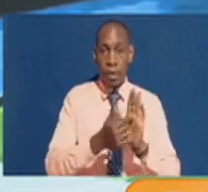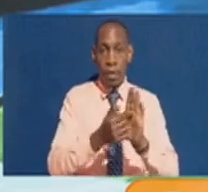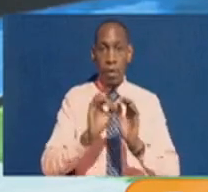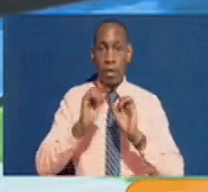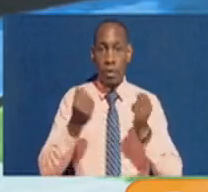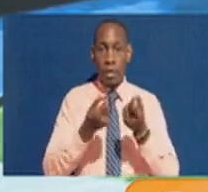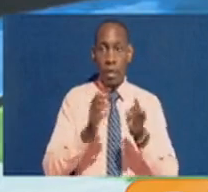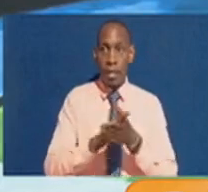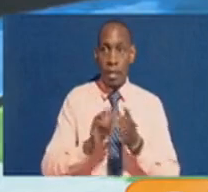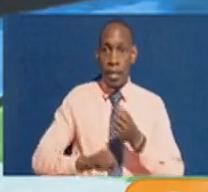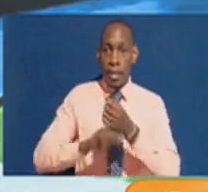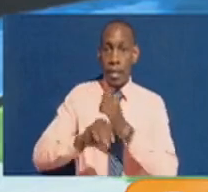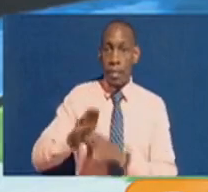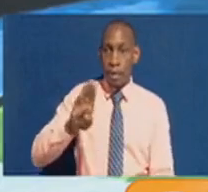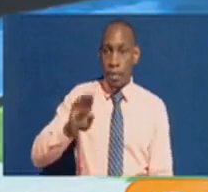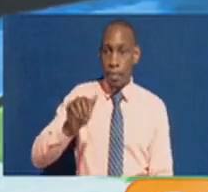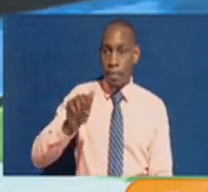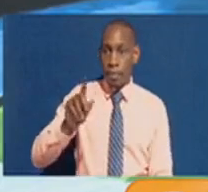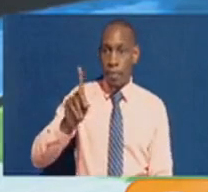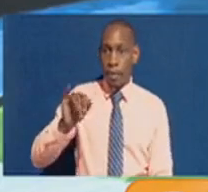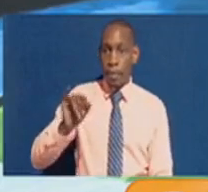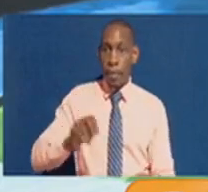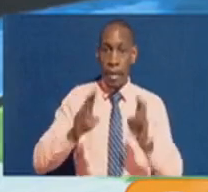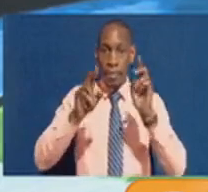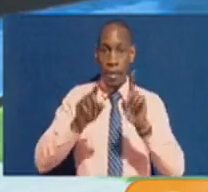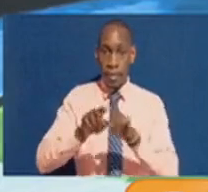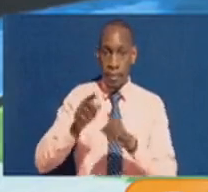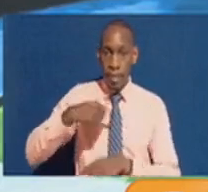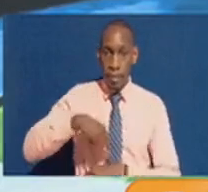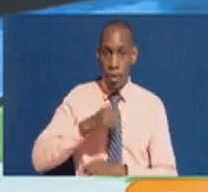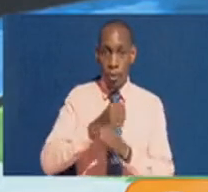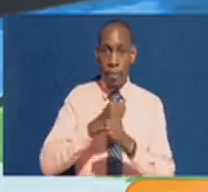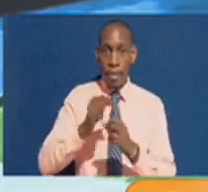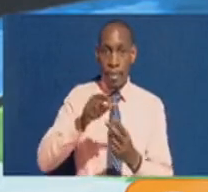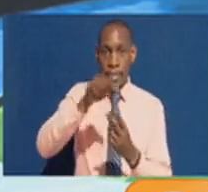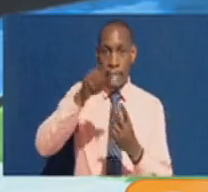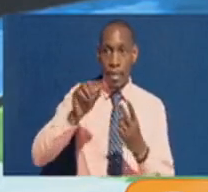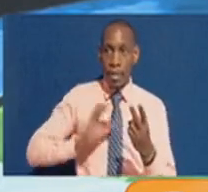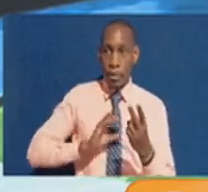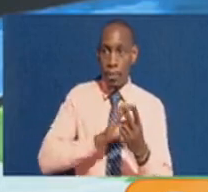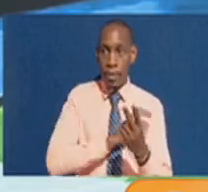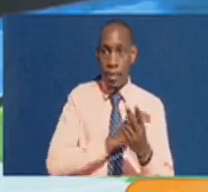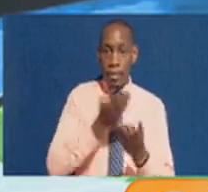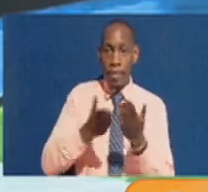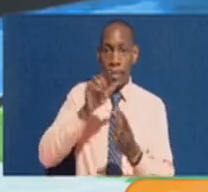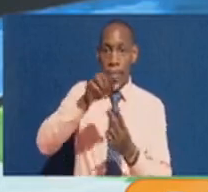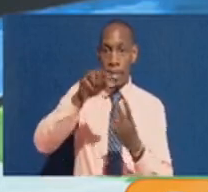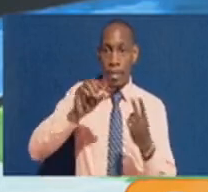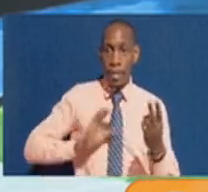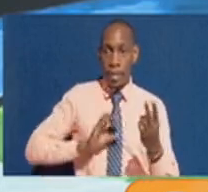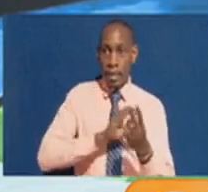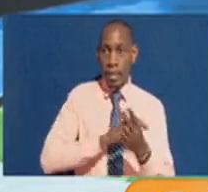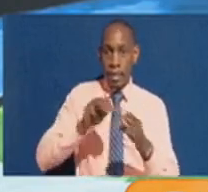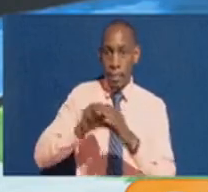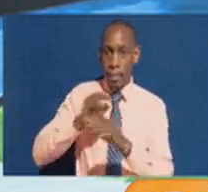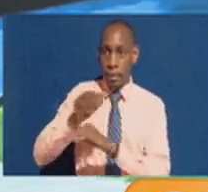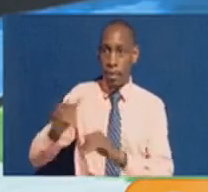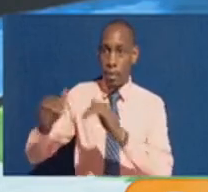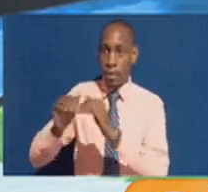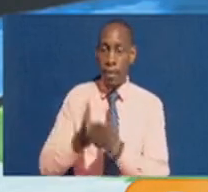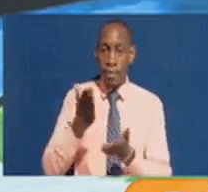and support John Mbadi's motion and let us set up a select committee. It can be a select committee of members of National Assembly, it